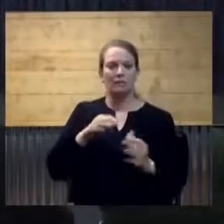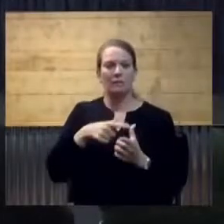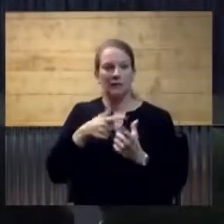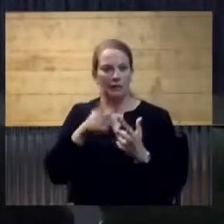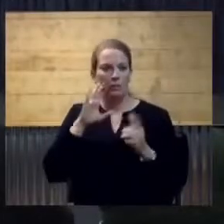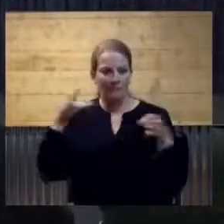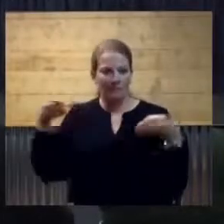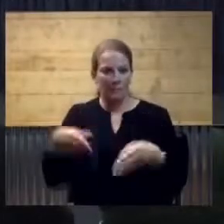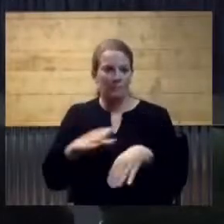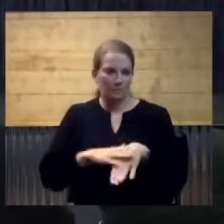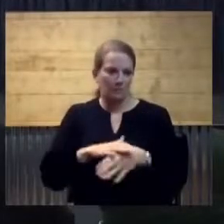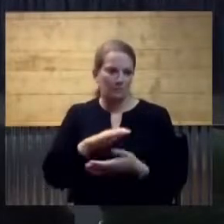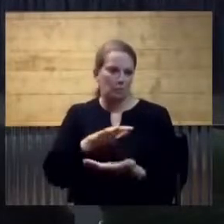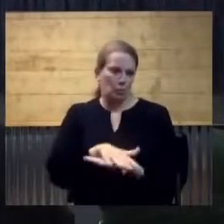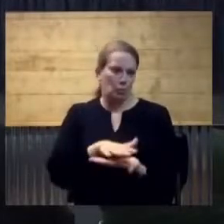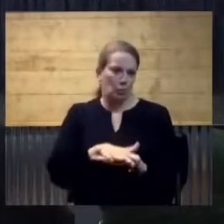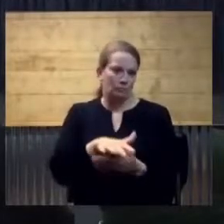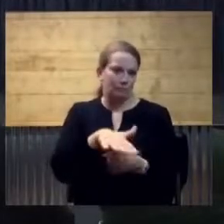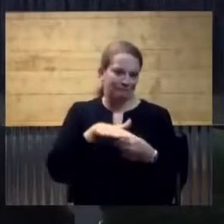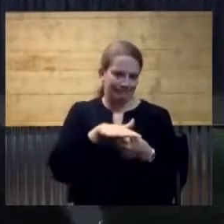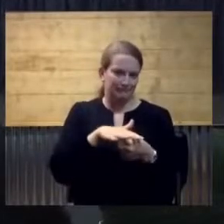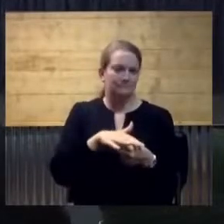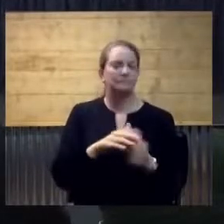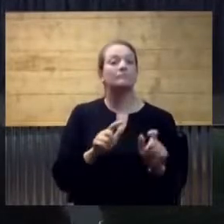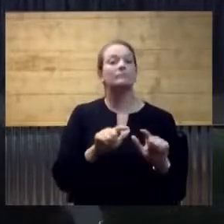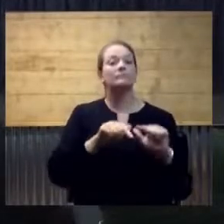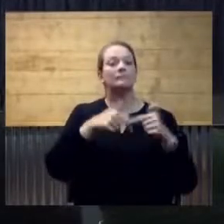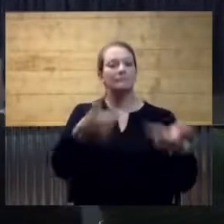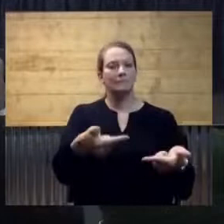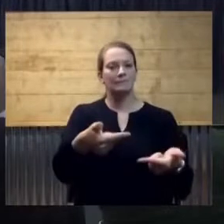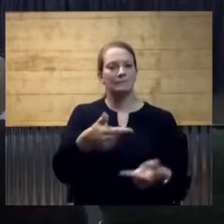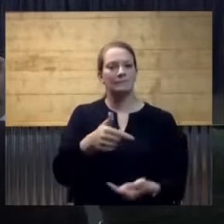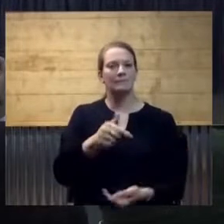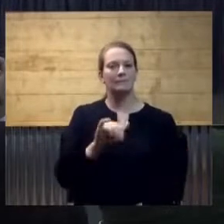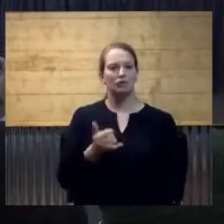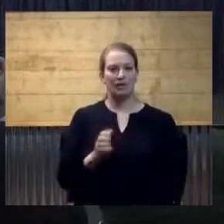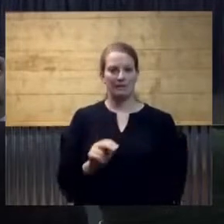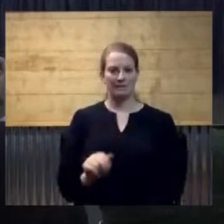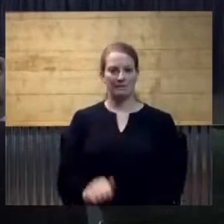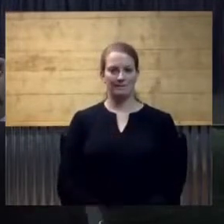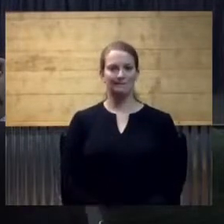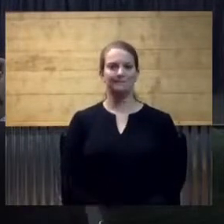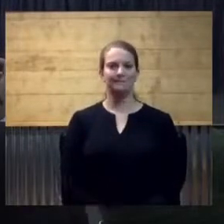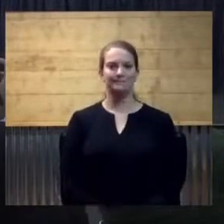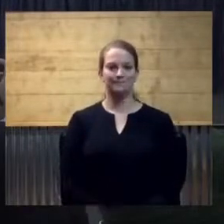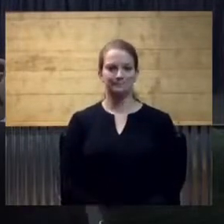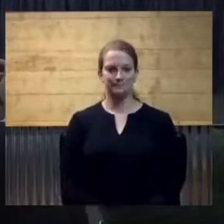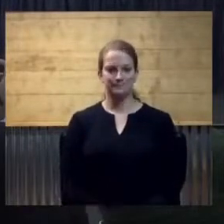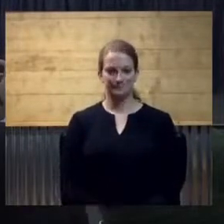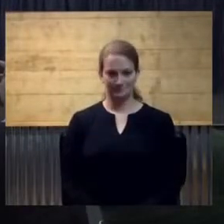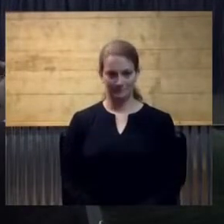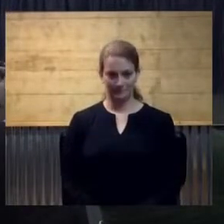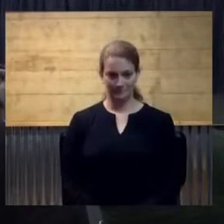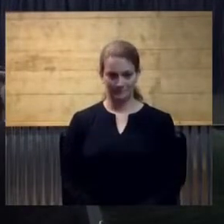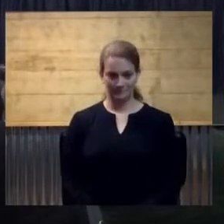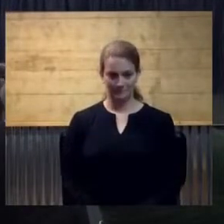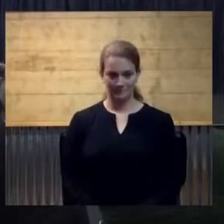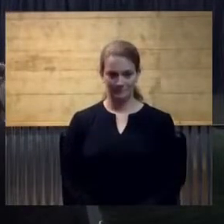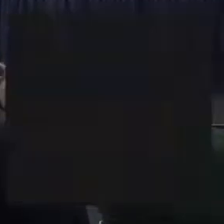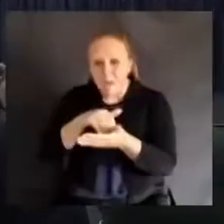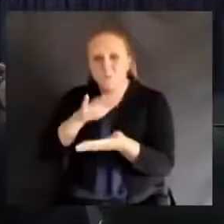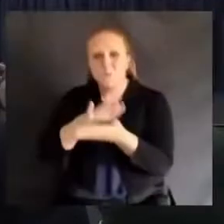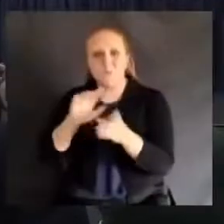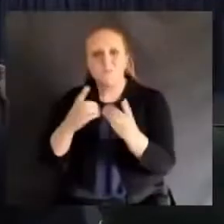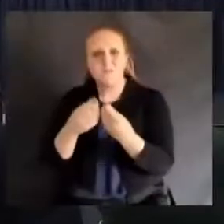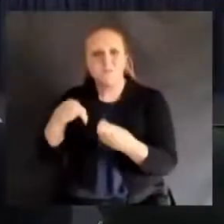Governor, to follow up, you have 700 school districts in New York, 1,000 plus schools in New York City that are public schools, not